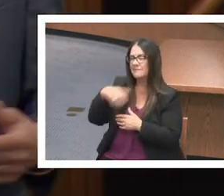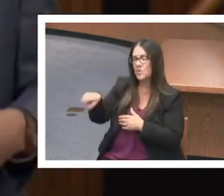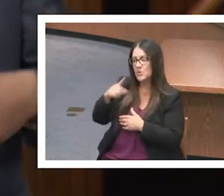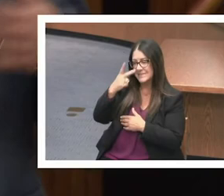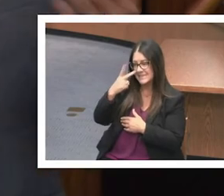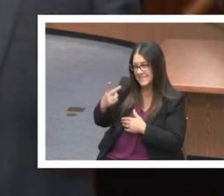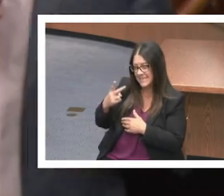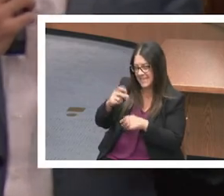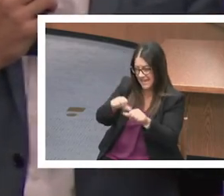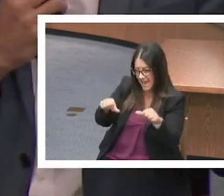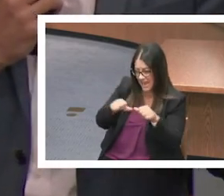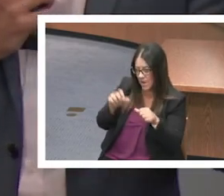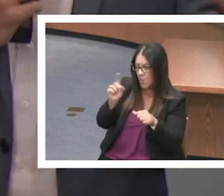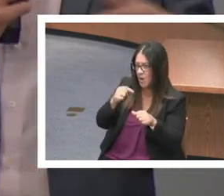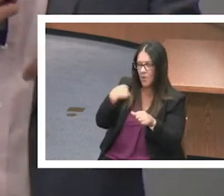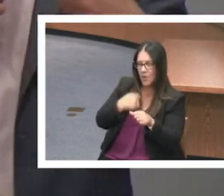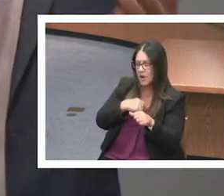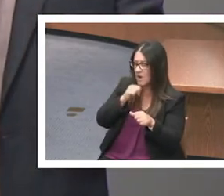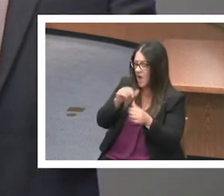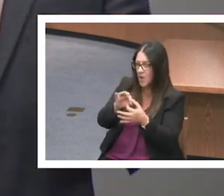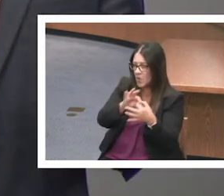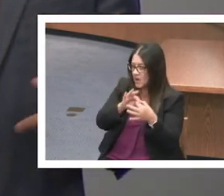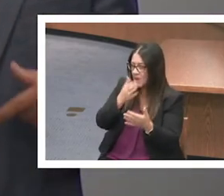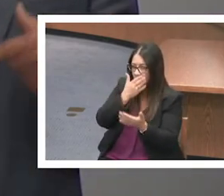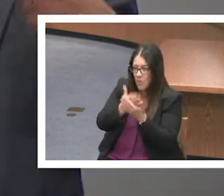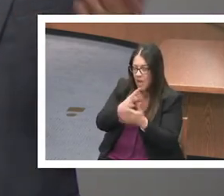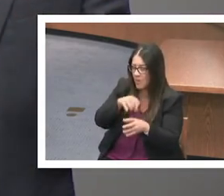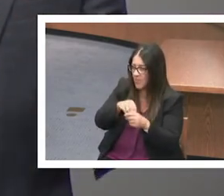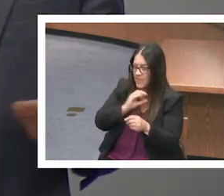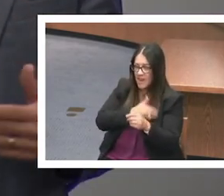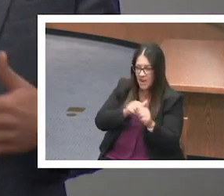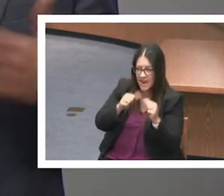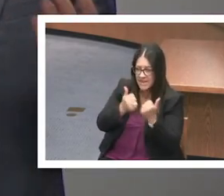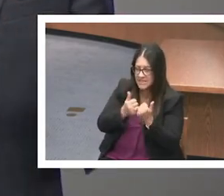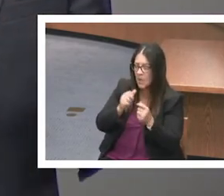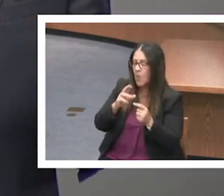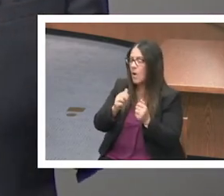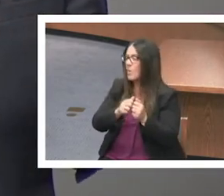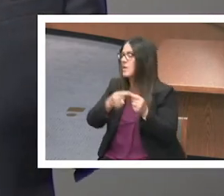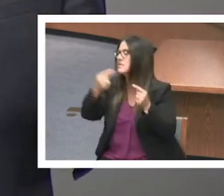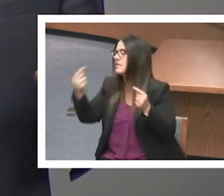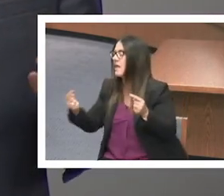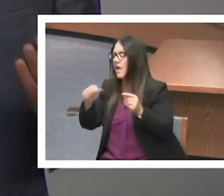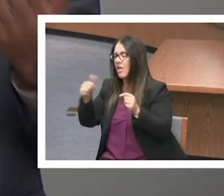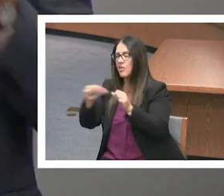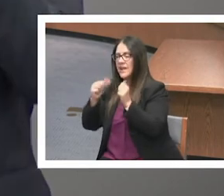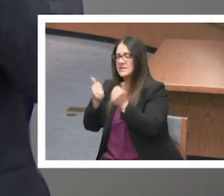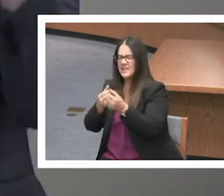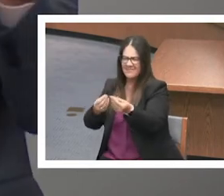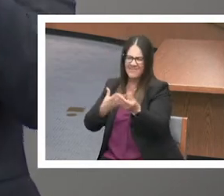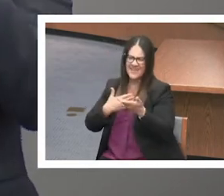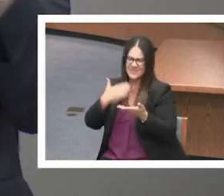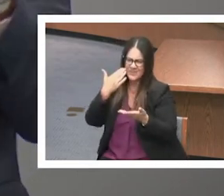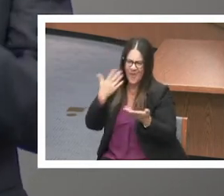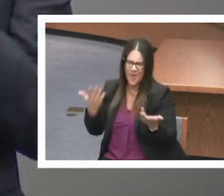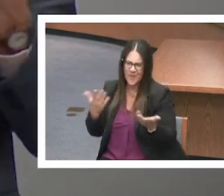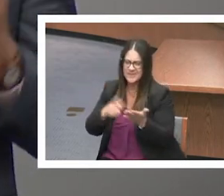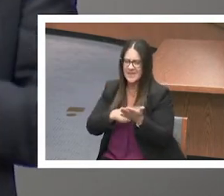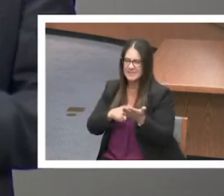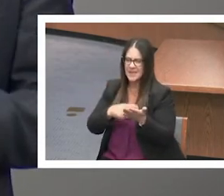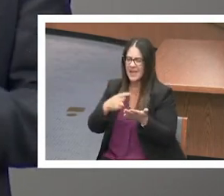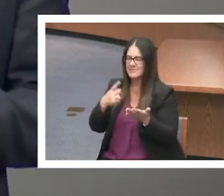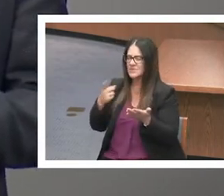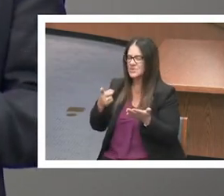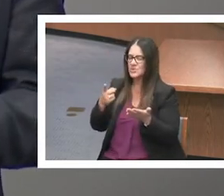area where we're just not coordinating well within our agency or across agency, let us know. A lot of times you sort of lose sight of the forest